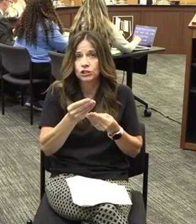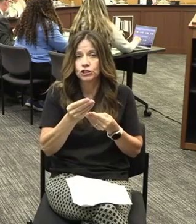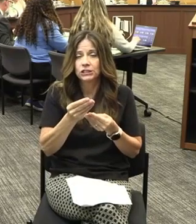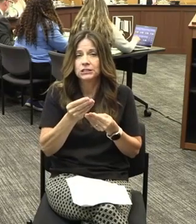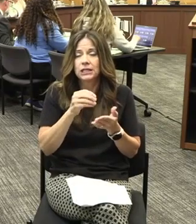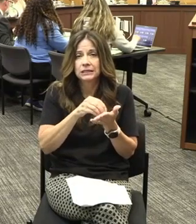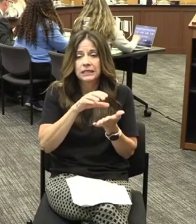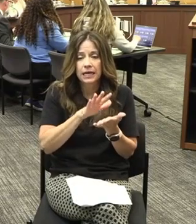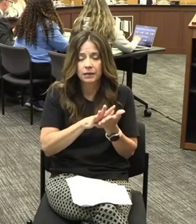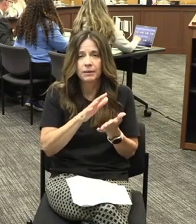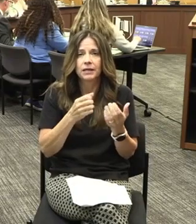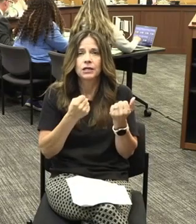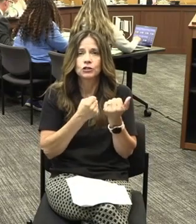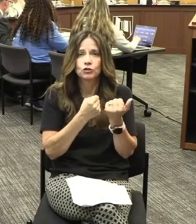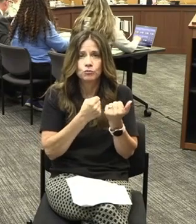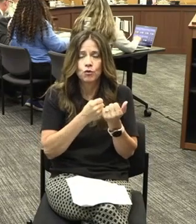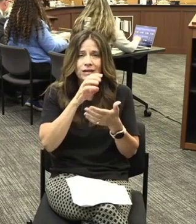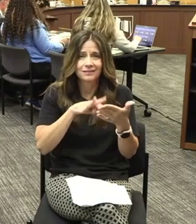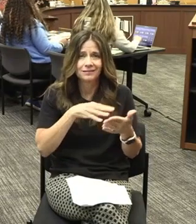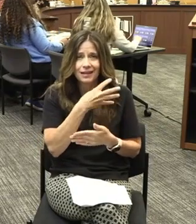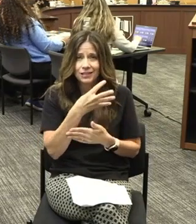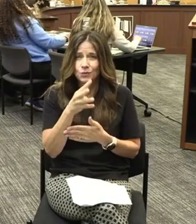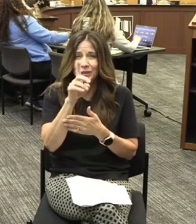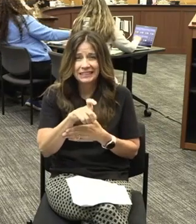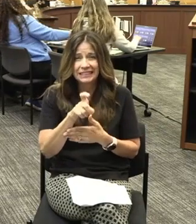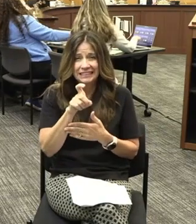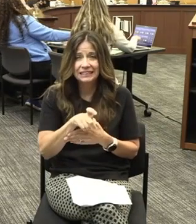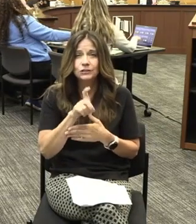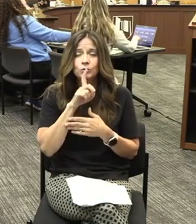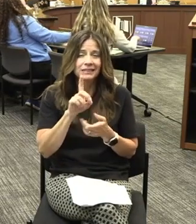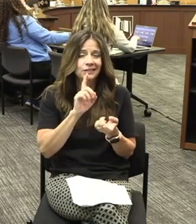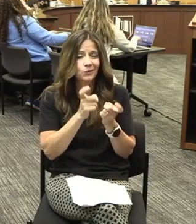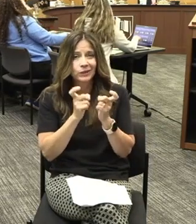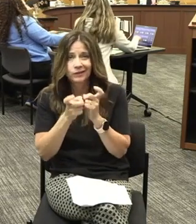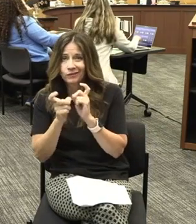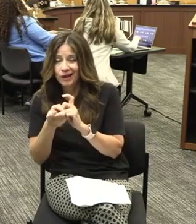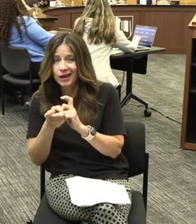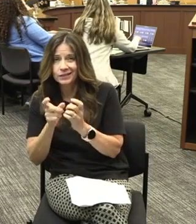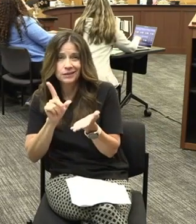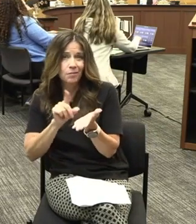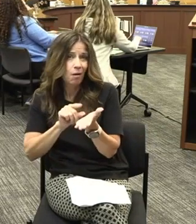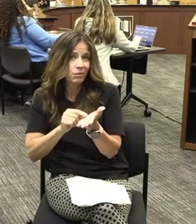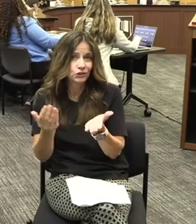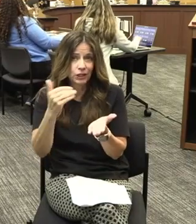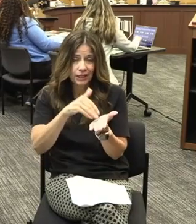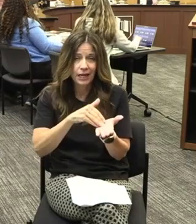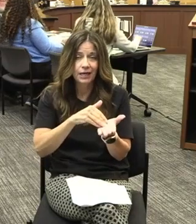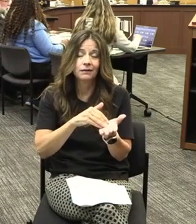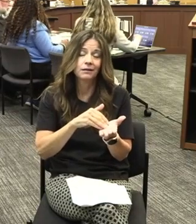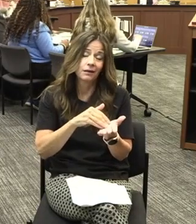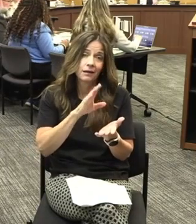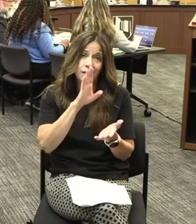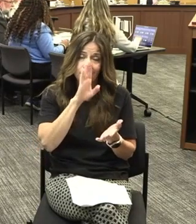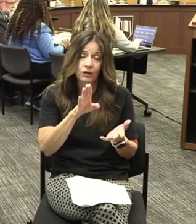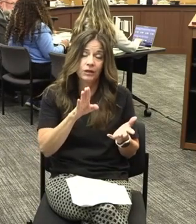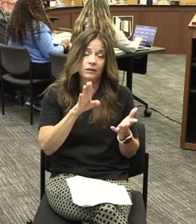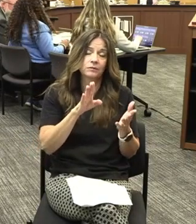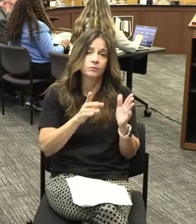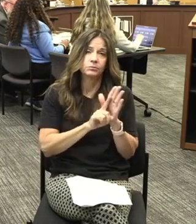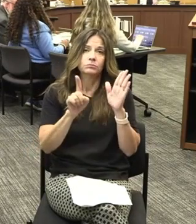and supporting schedules would need to be revised and republished, which frankly is